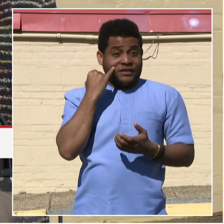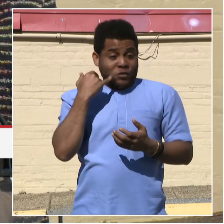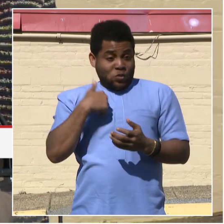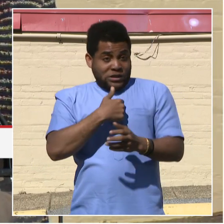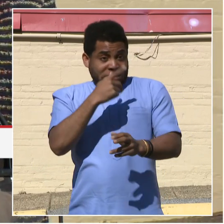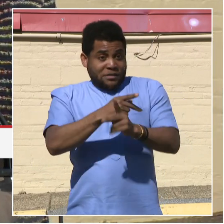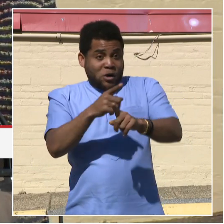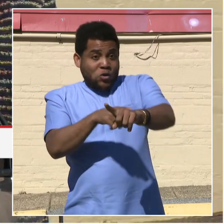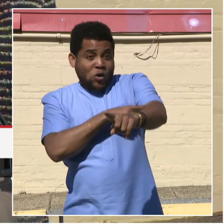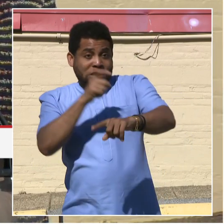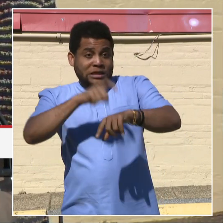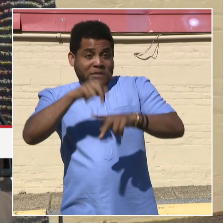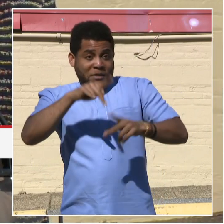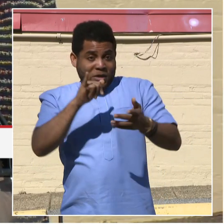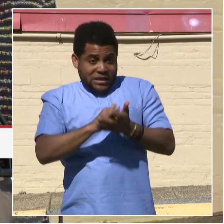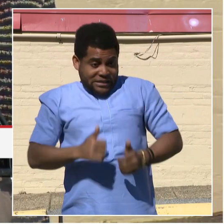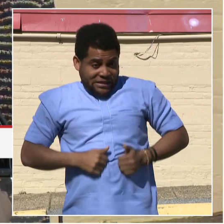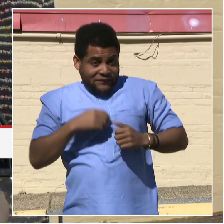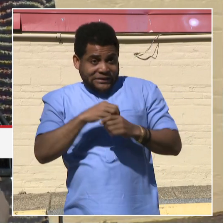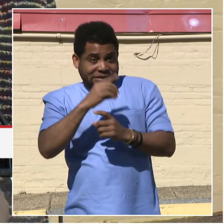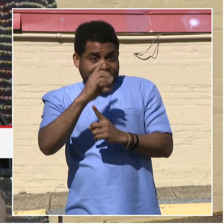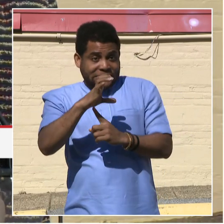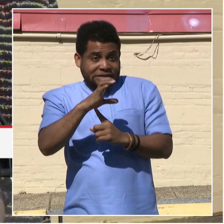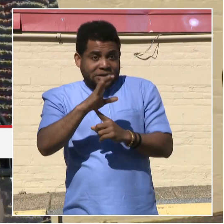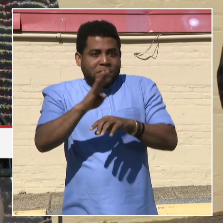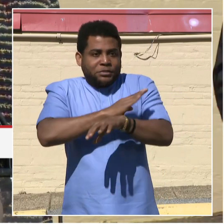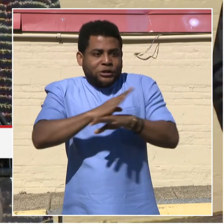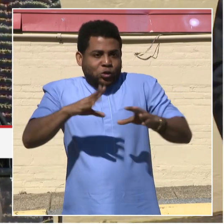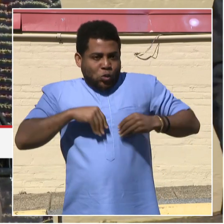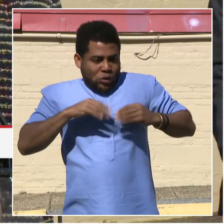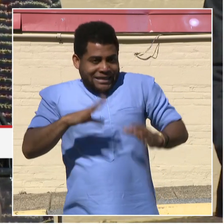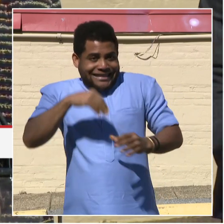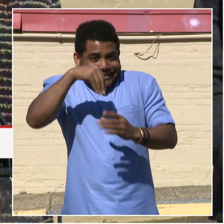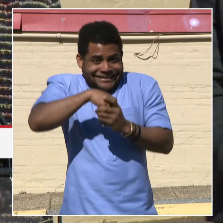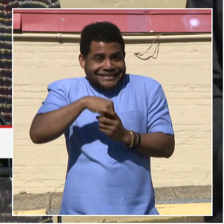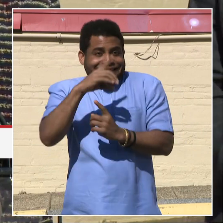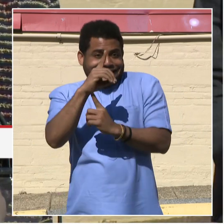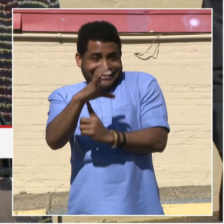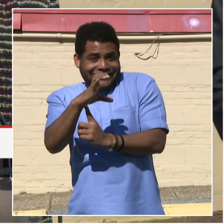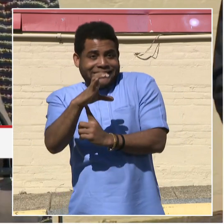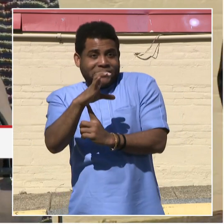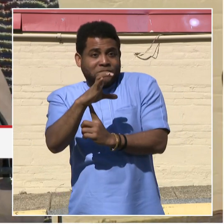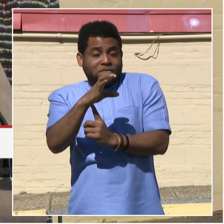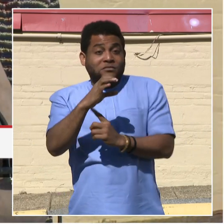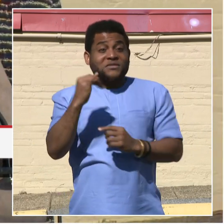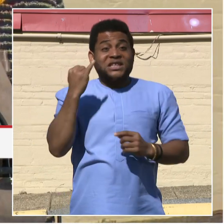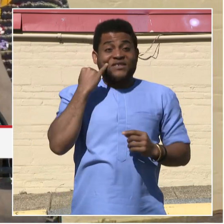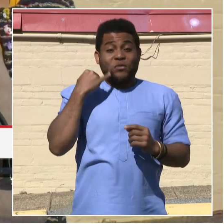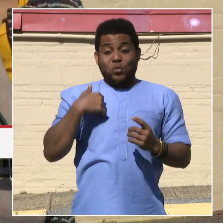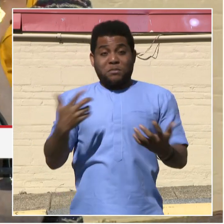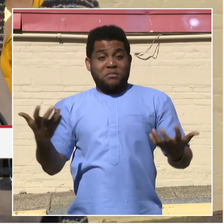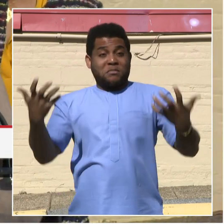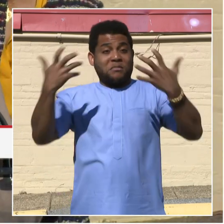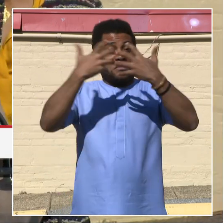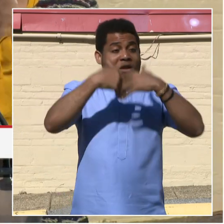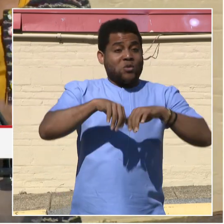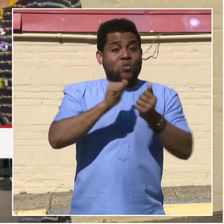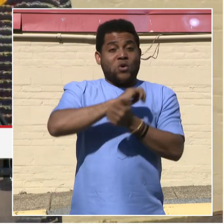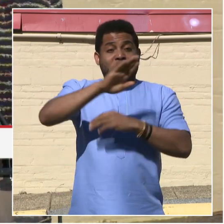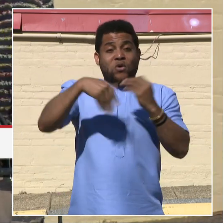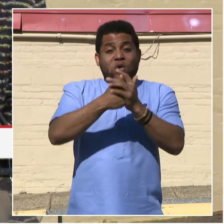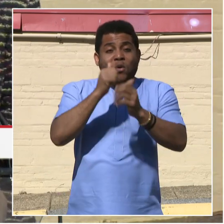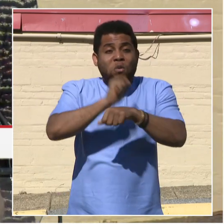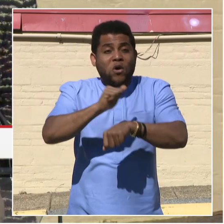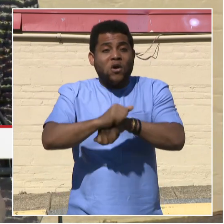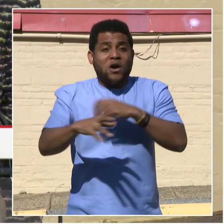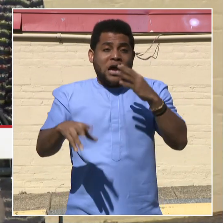D.C. residents and business owners in D.C. And if we combine this with all the work we're doing to add more affordable